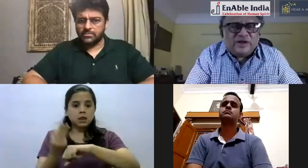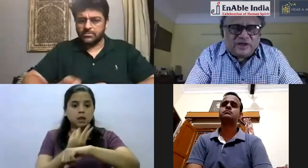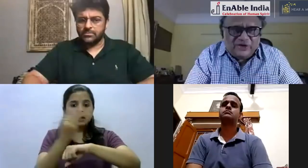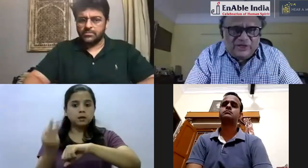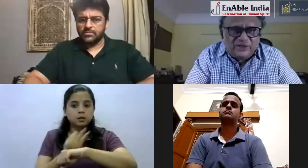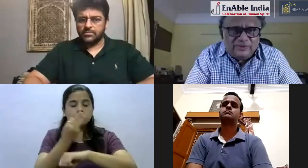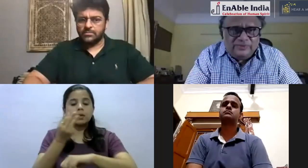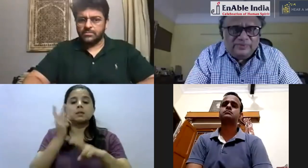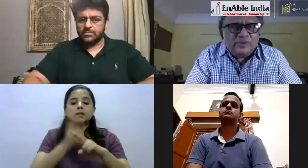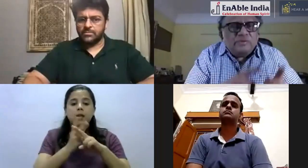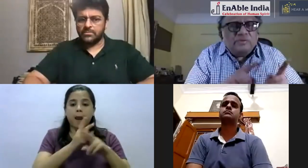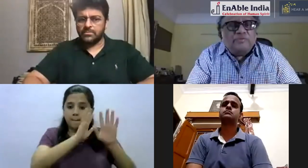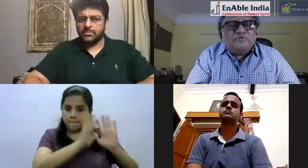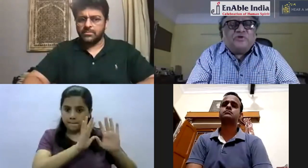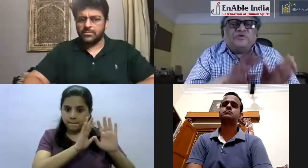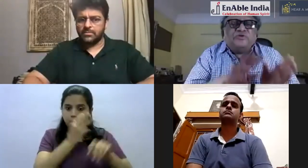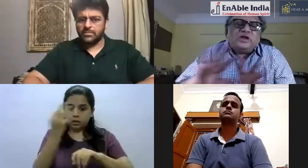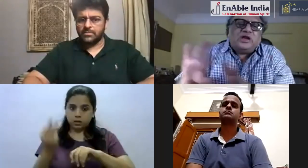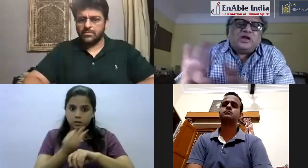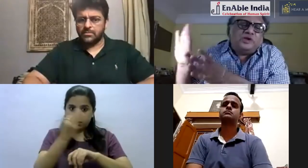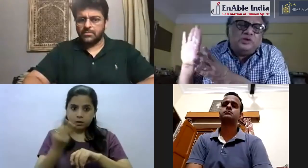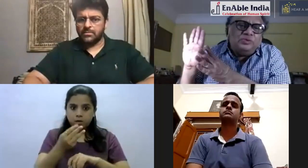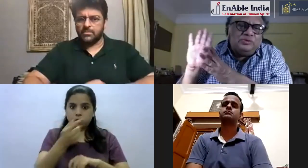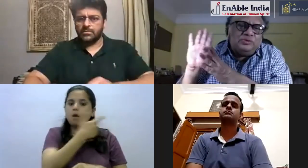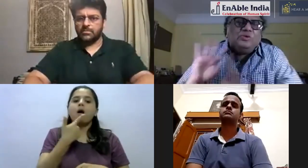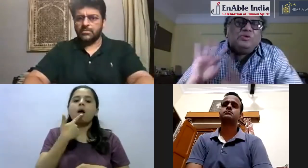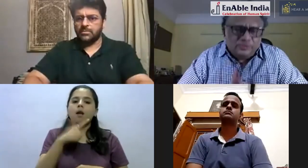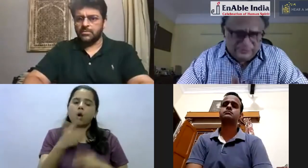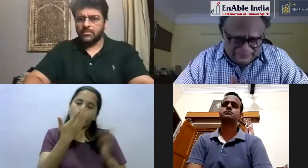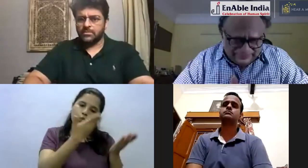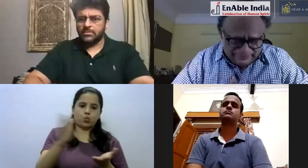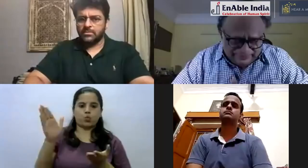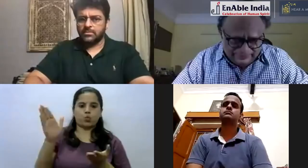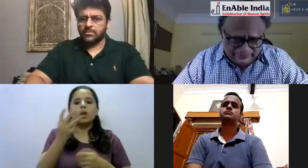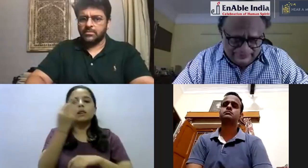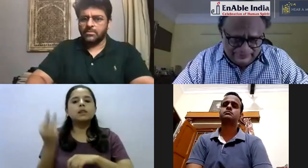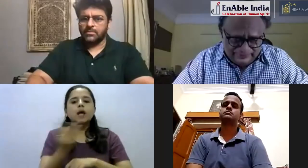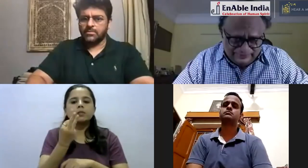in recovery before you are allowed to go home.